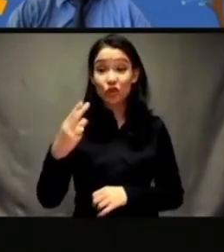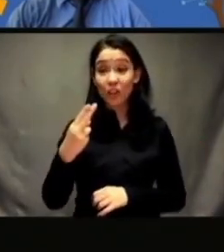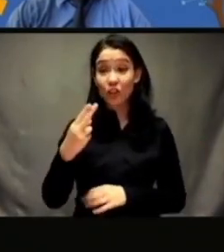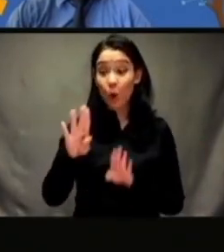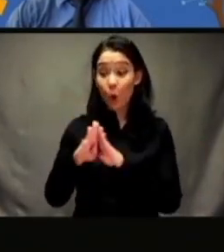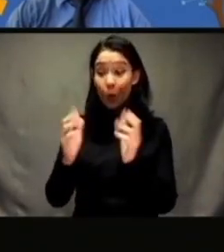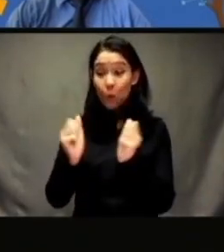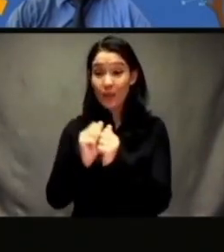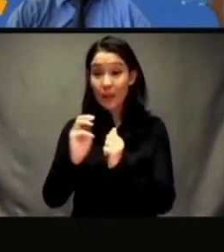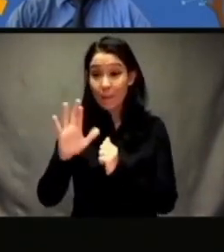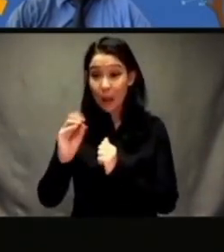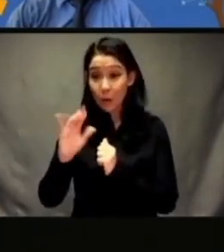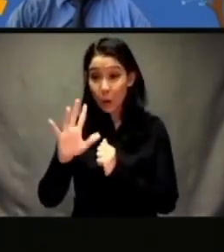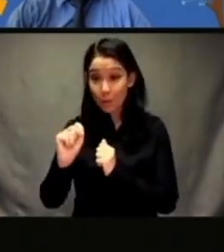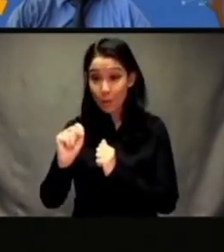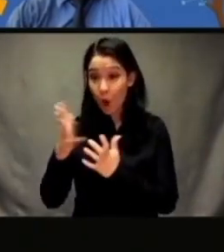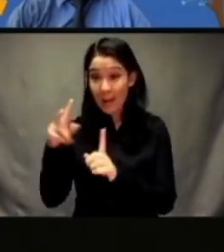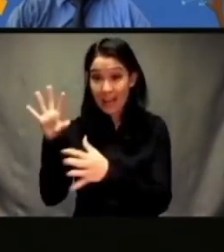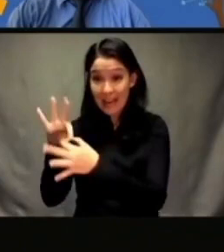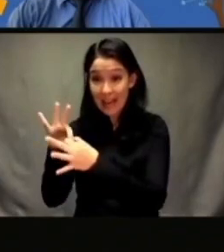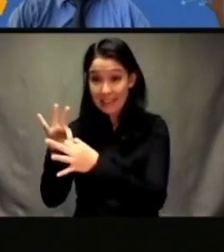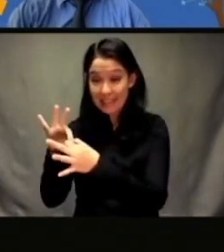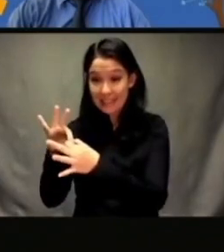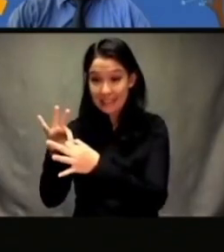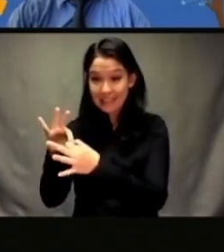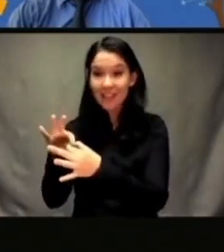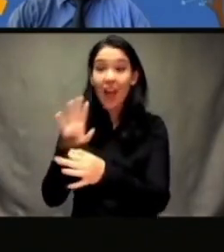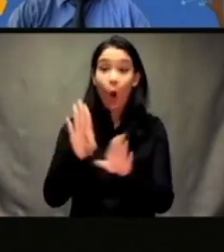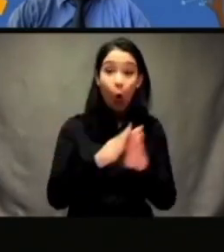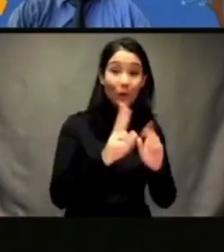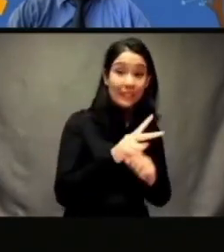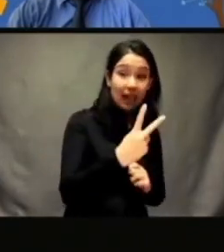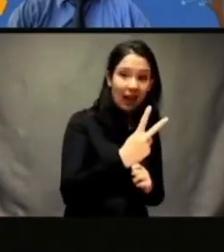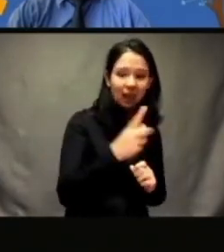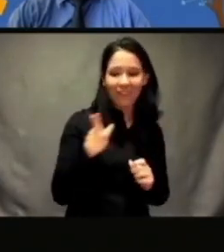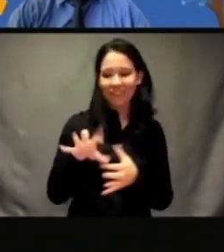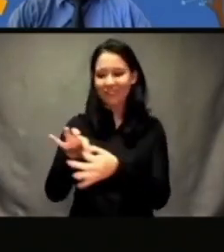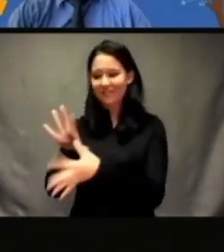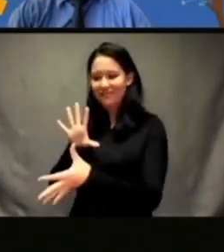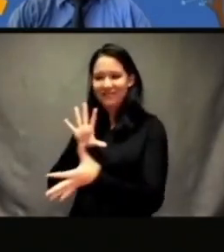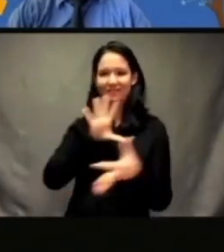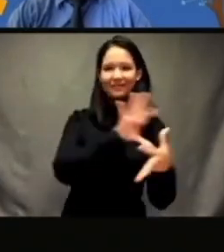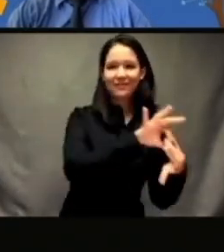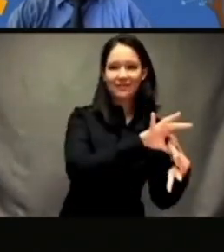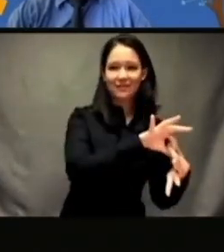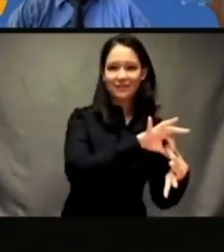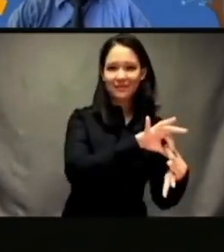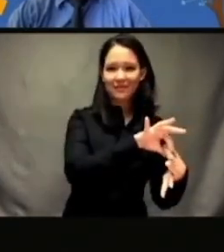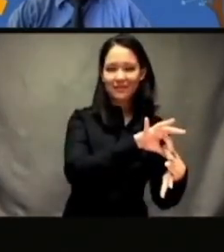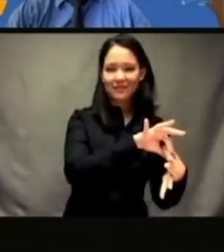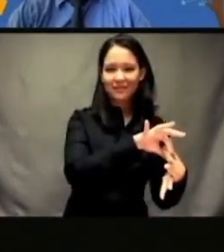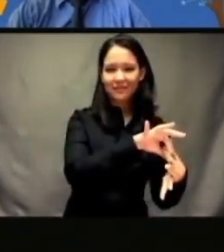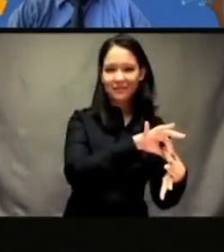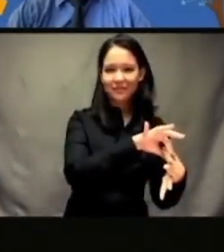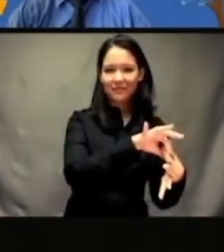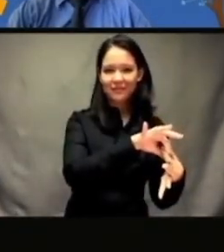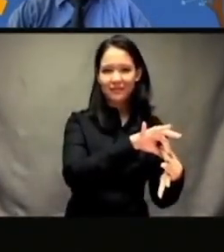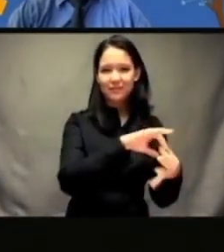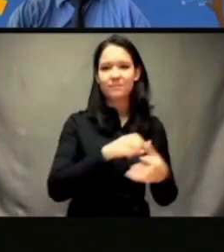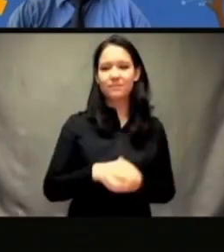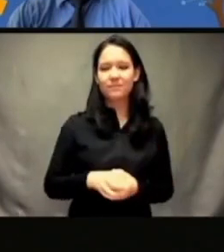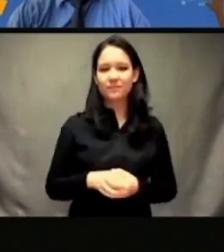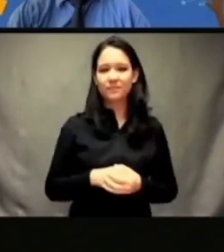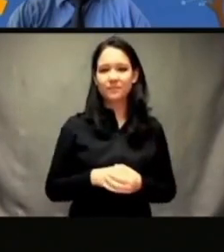you open another one, you have to disconnect the first one so you can use your microbit on the new